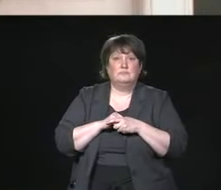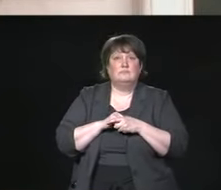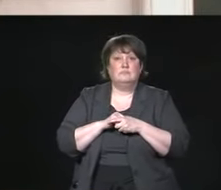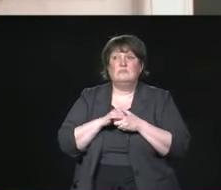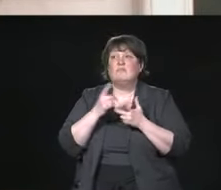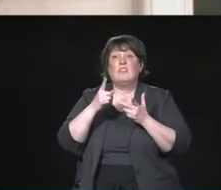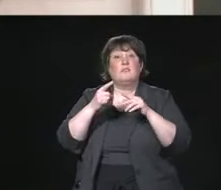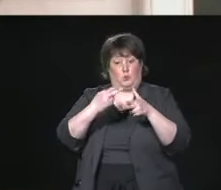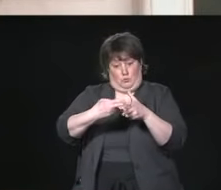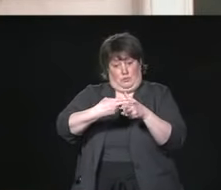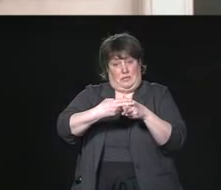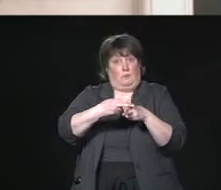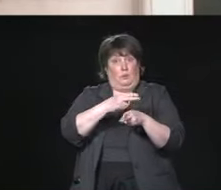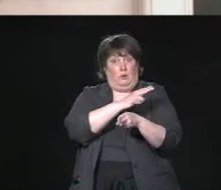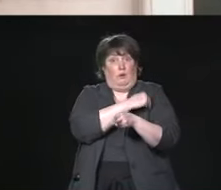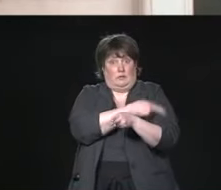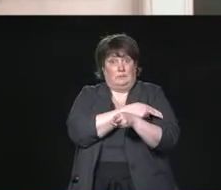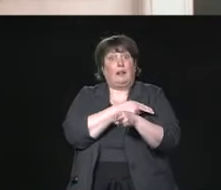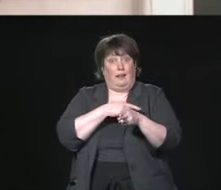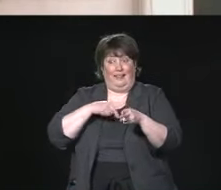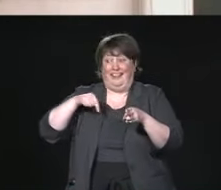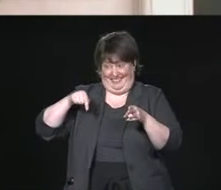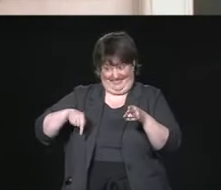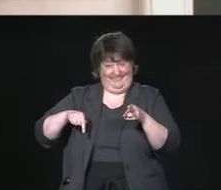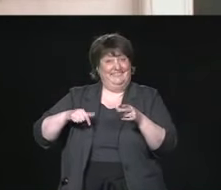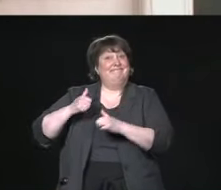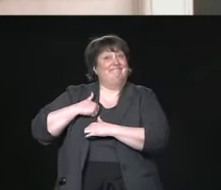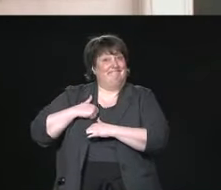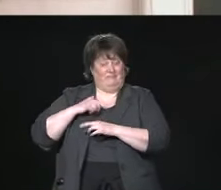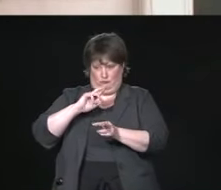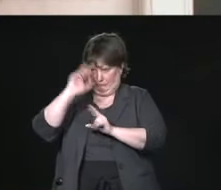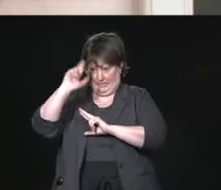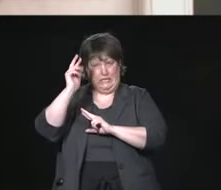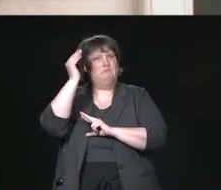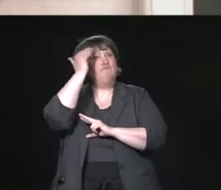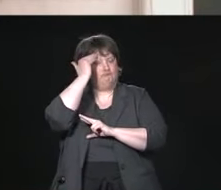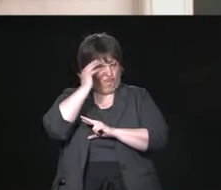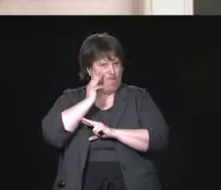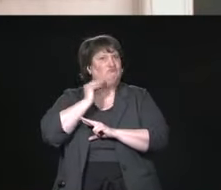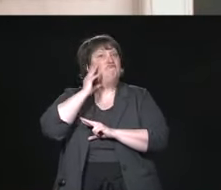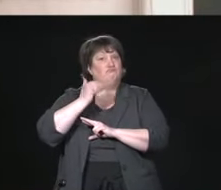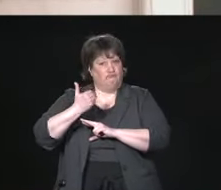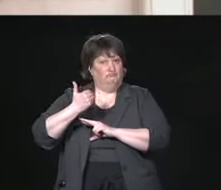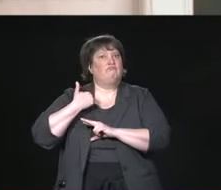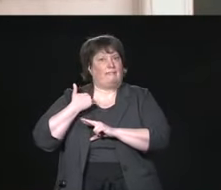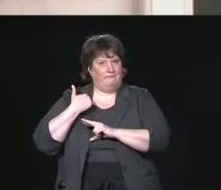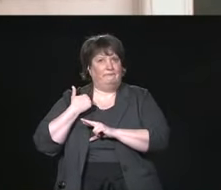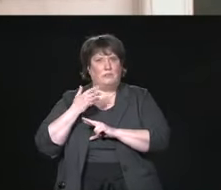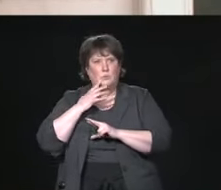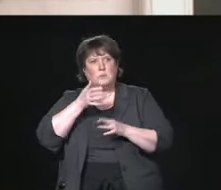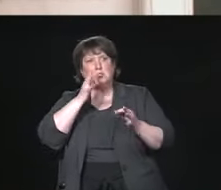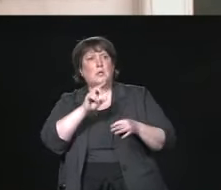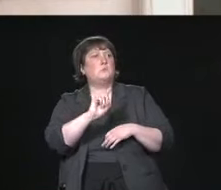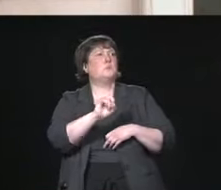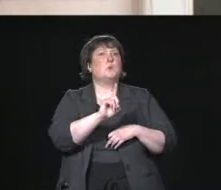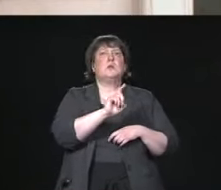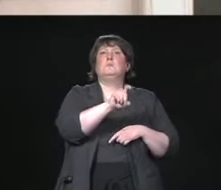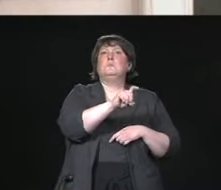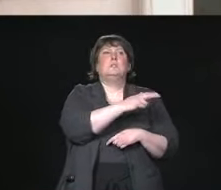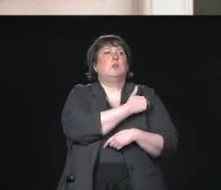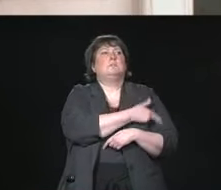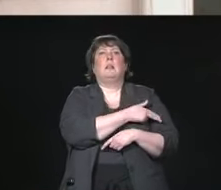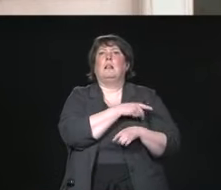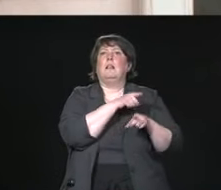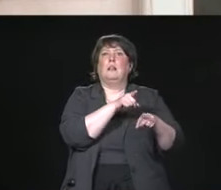field hospitals is certainly an expertise that the Canadian Armed Forces have, and they will make determinations, and we will all make determinations about